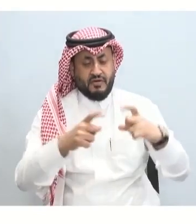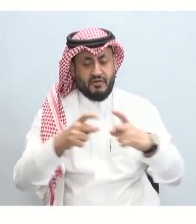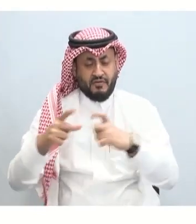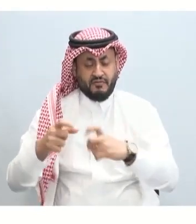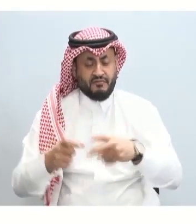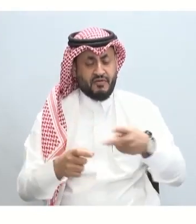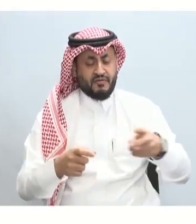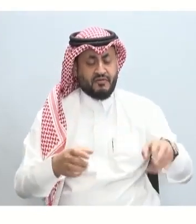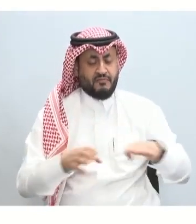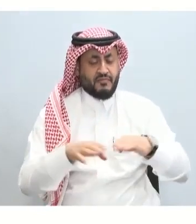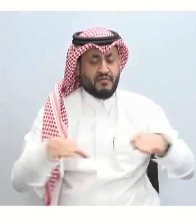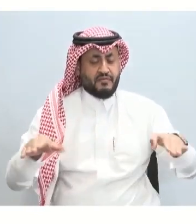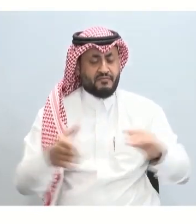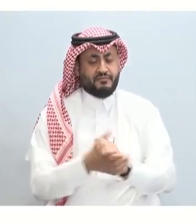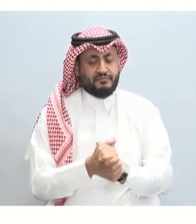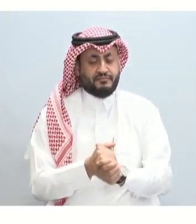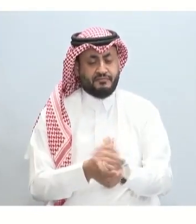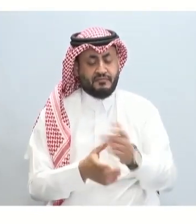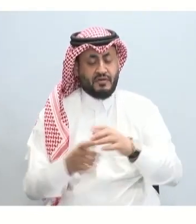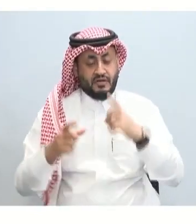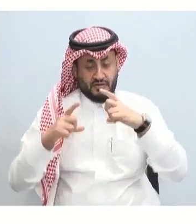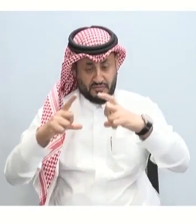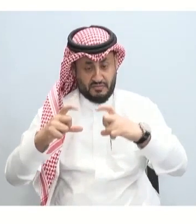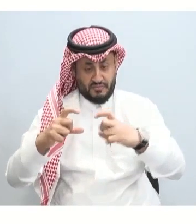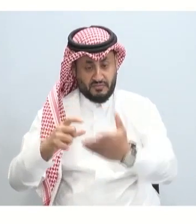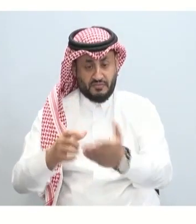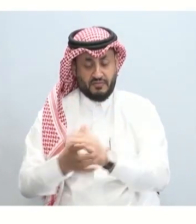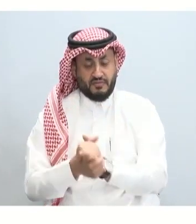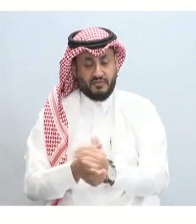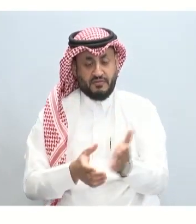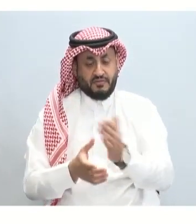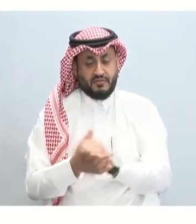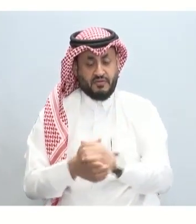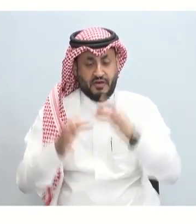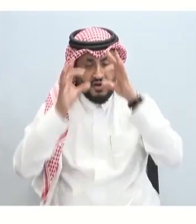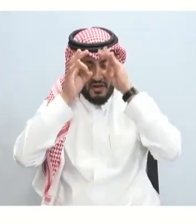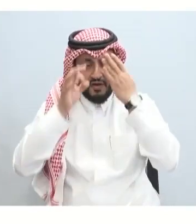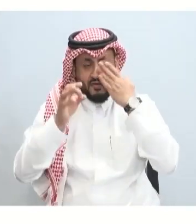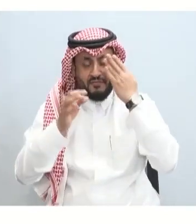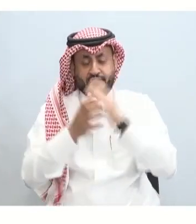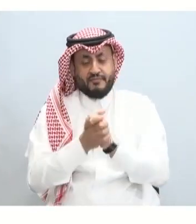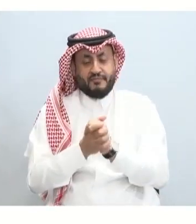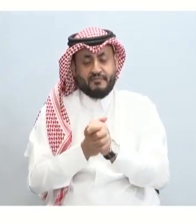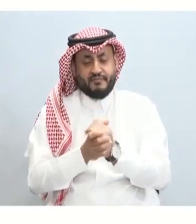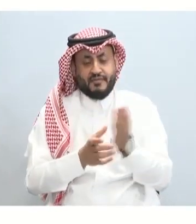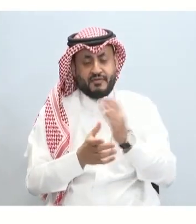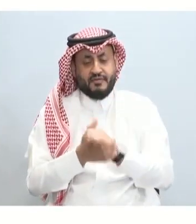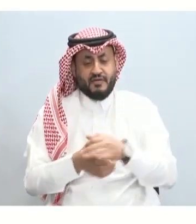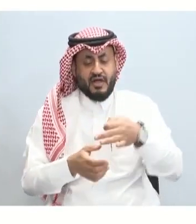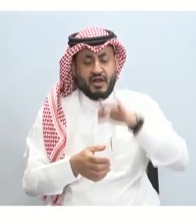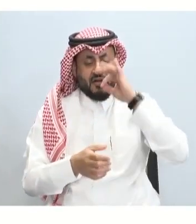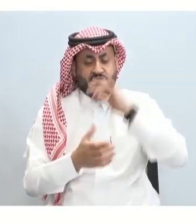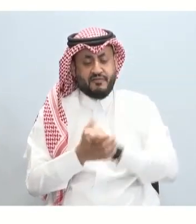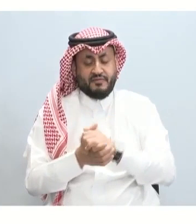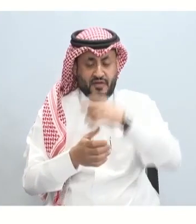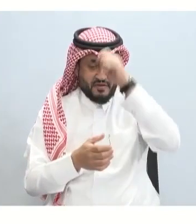different beaches, and here a camera, sunglasses, a hat, a cup of coffee, and